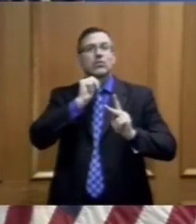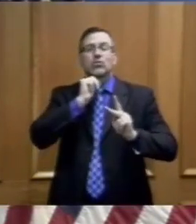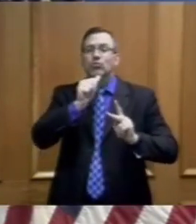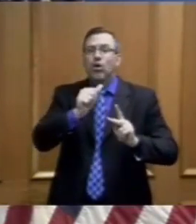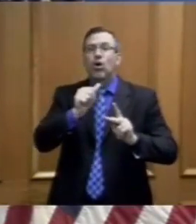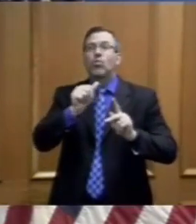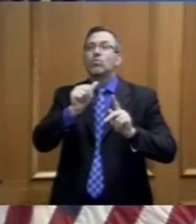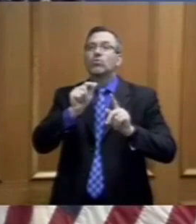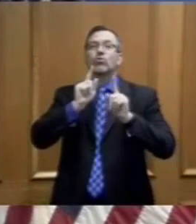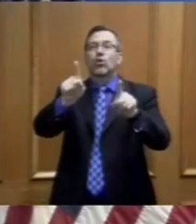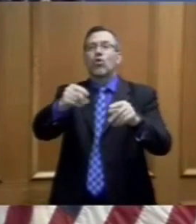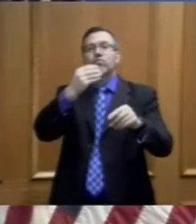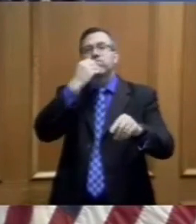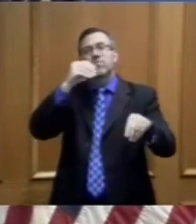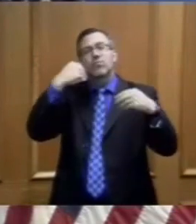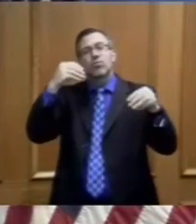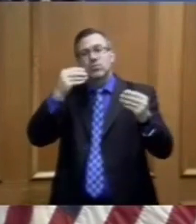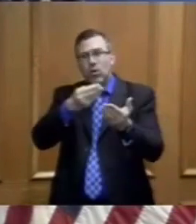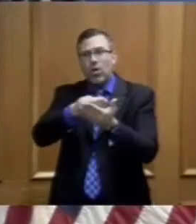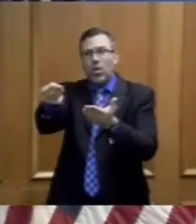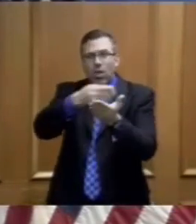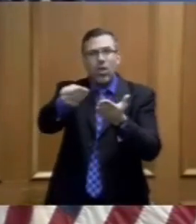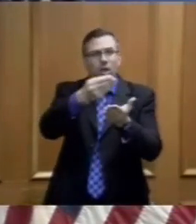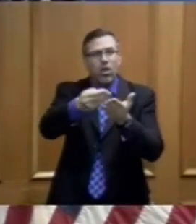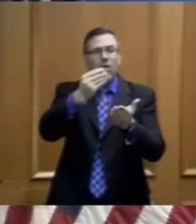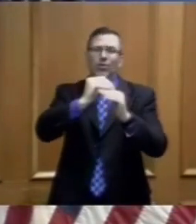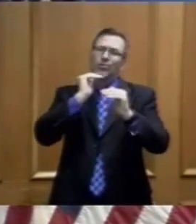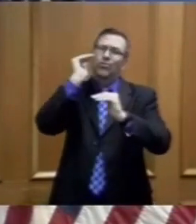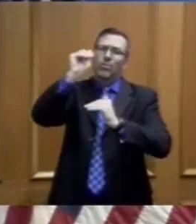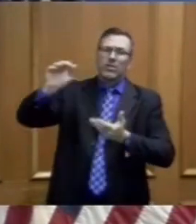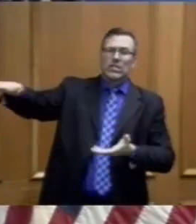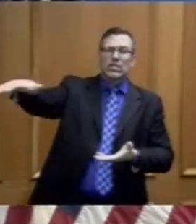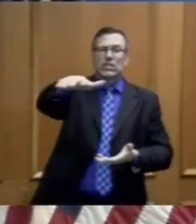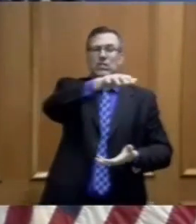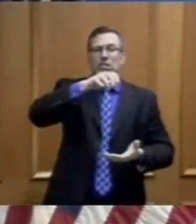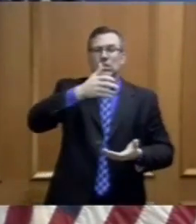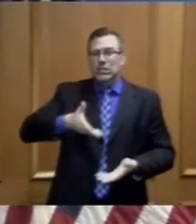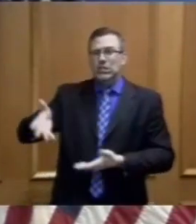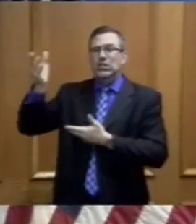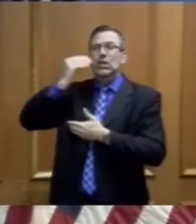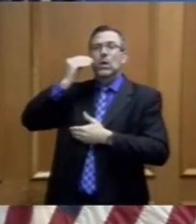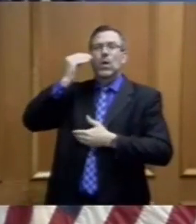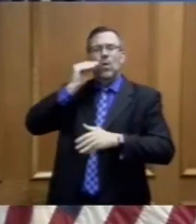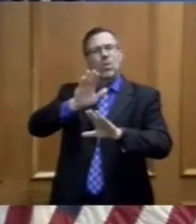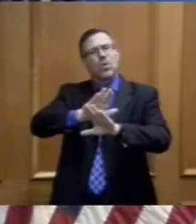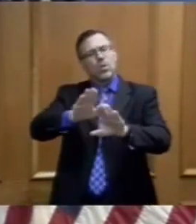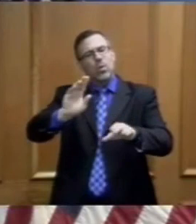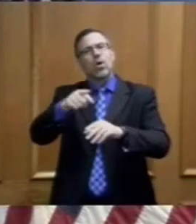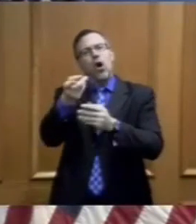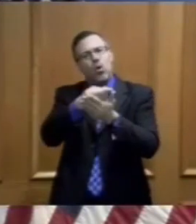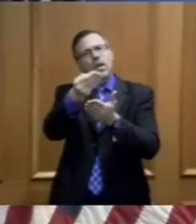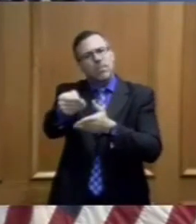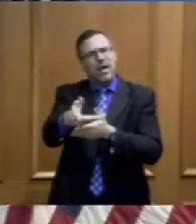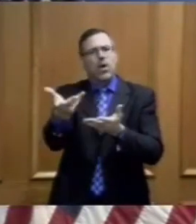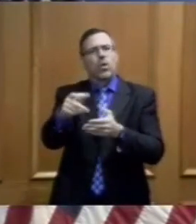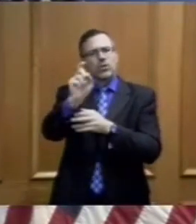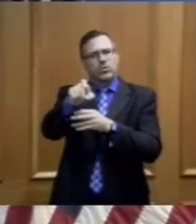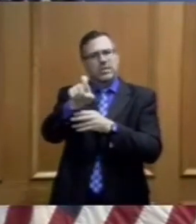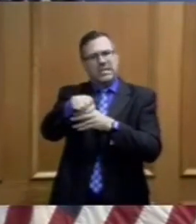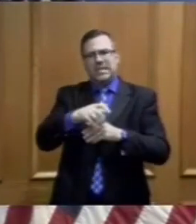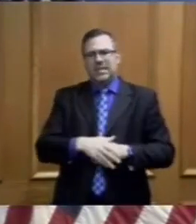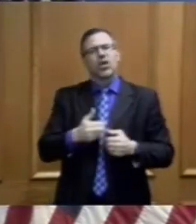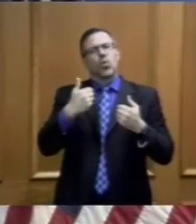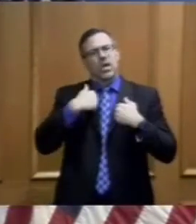hoarding groceries and other essentials. Our supply chain is strong, and you should remain with your